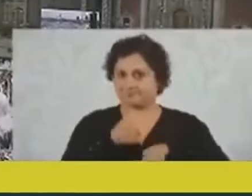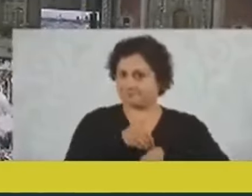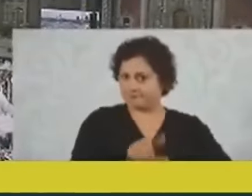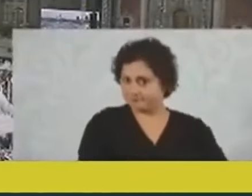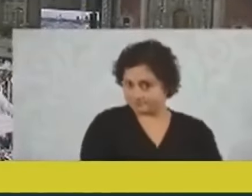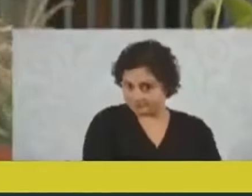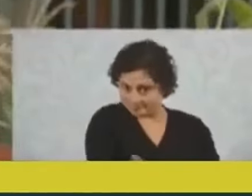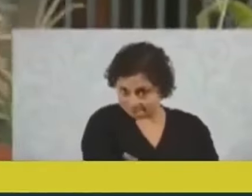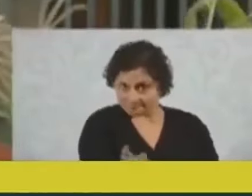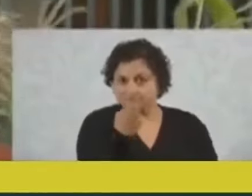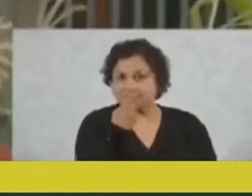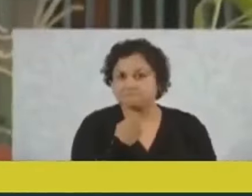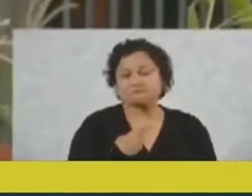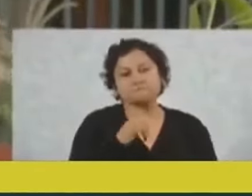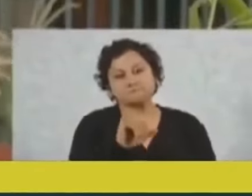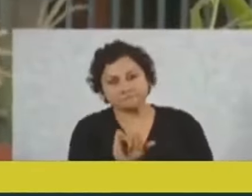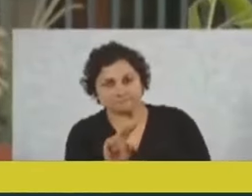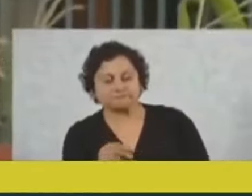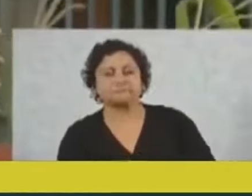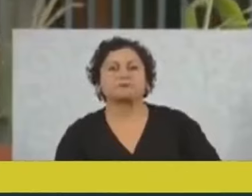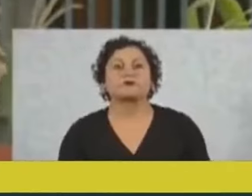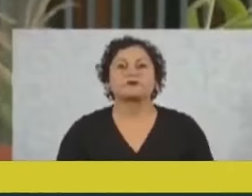11. What do you think about this?